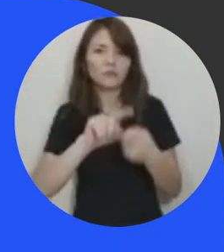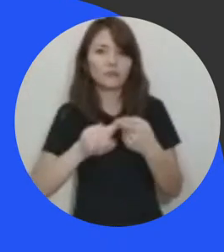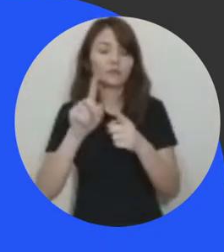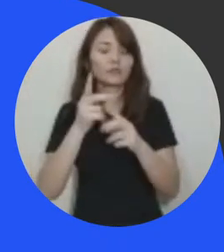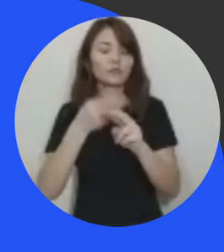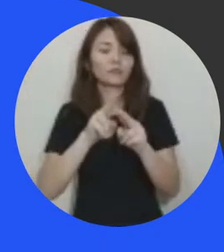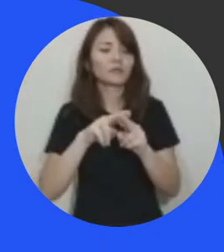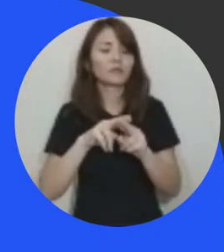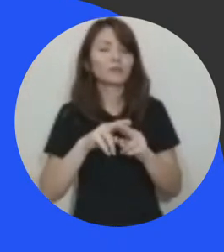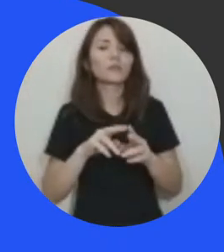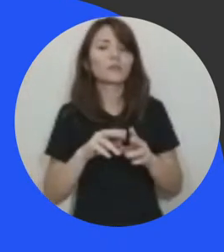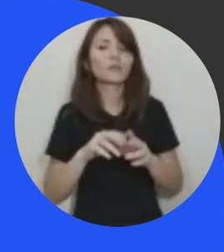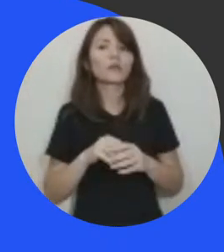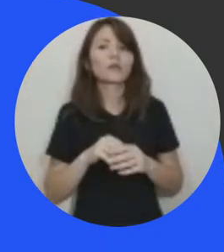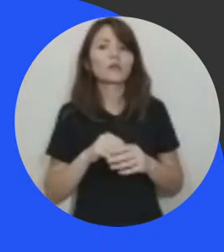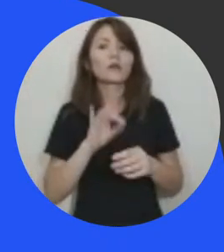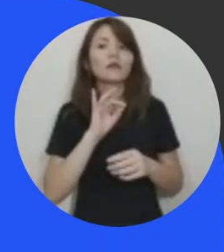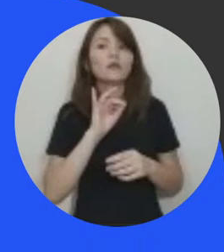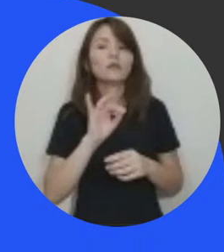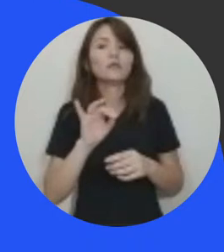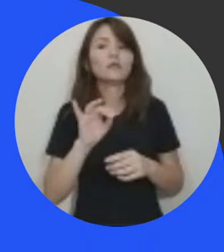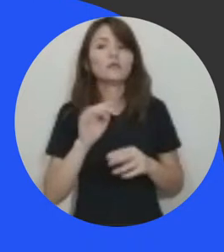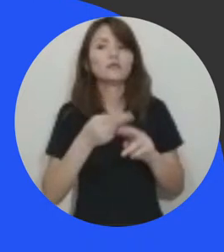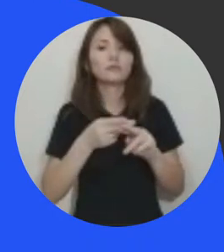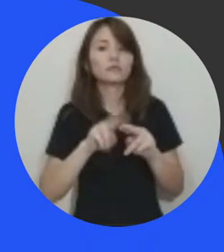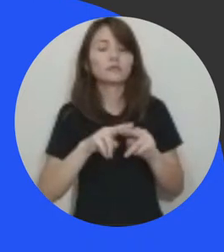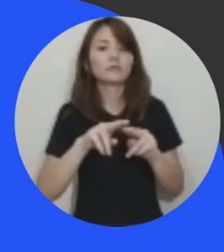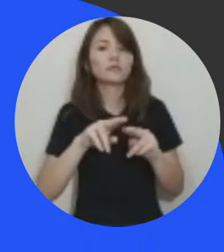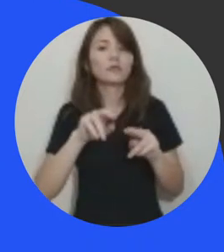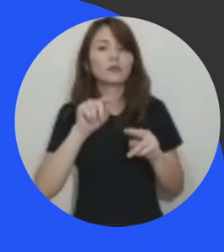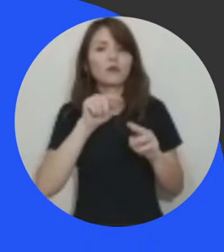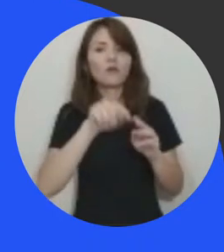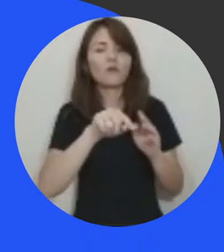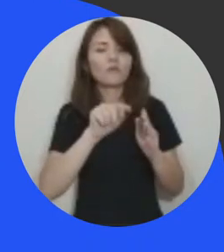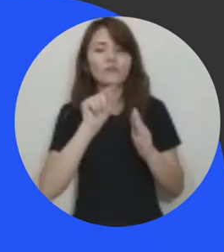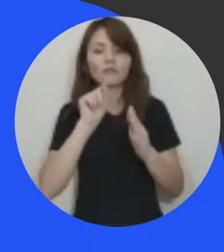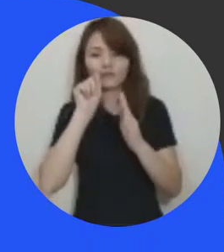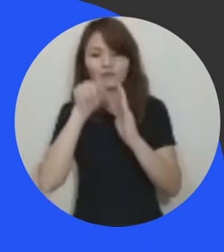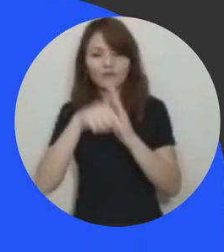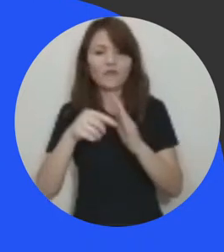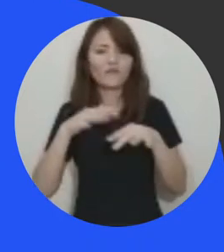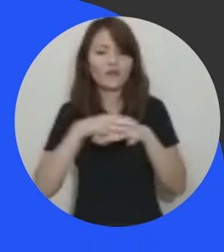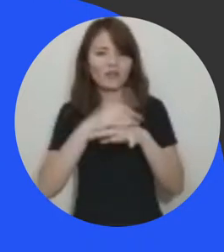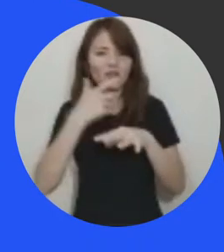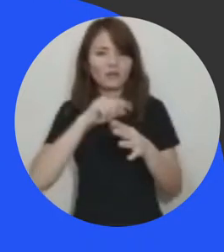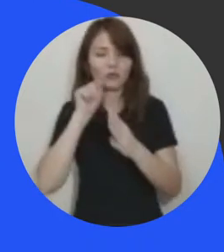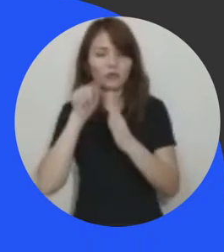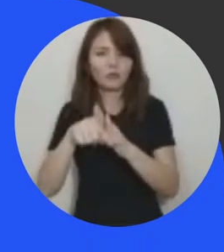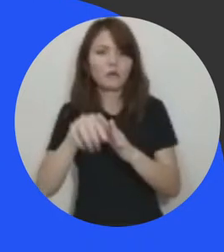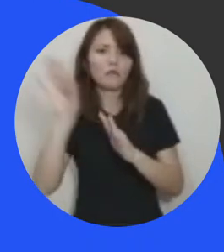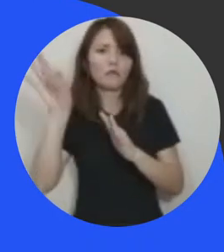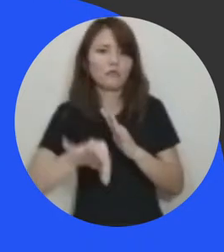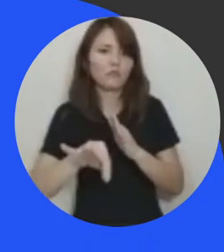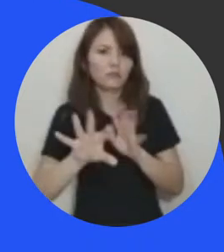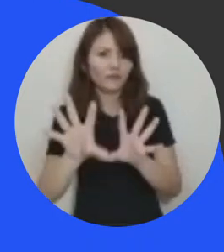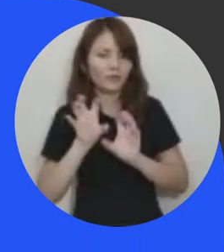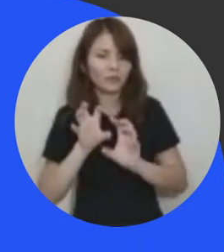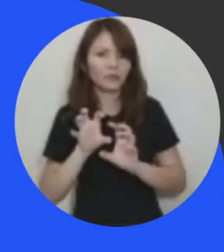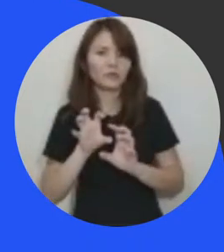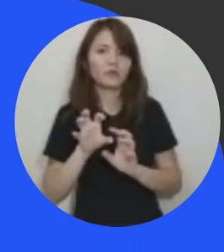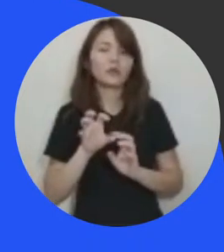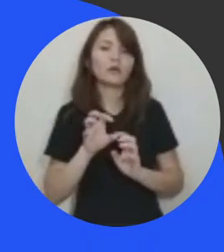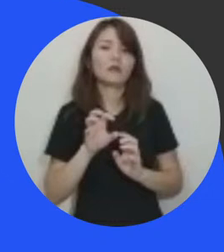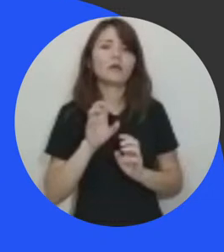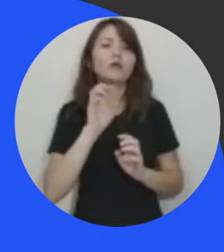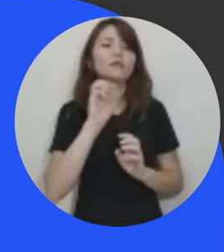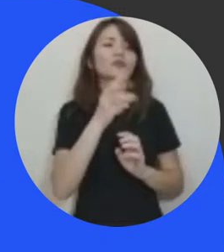get into cells much better than the D variant. But labs aren't populations, and animals that you test this